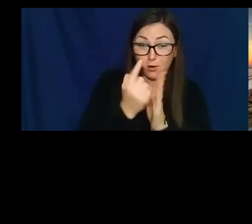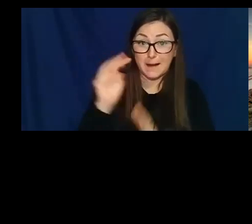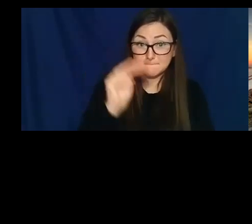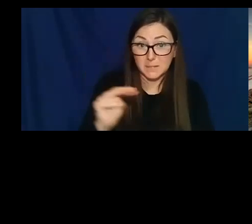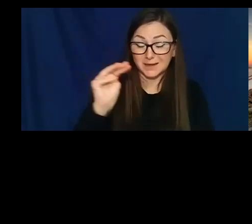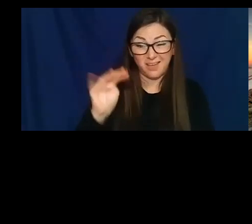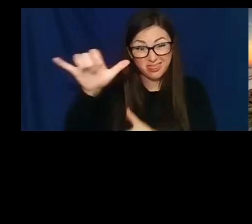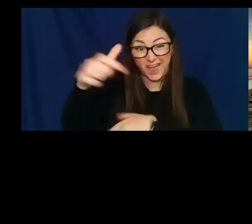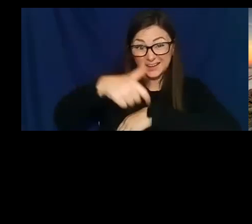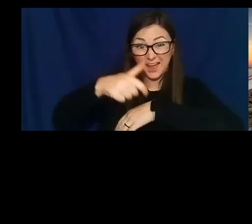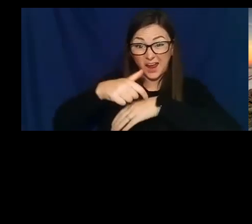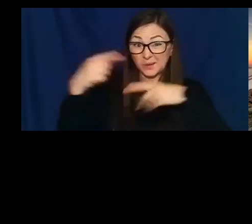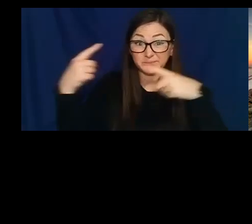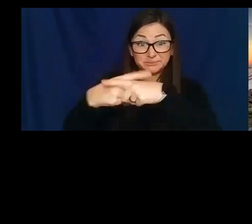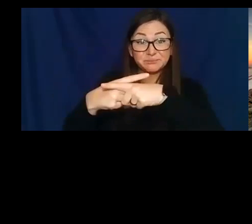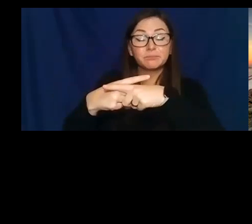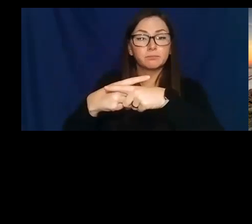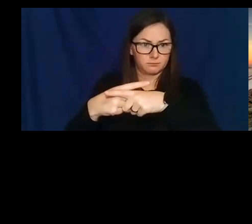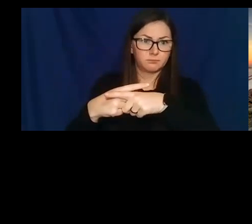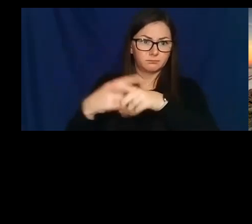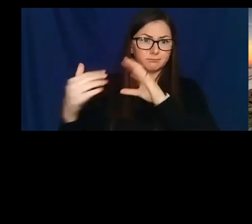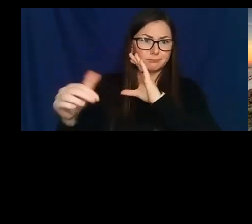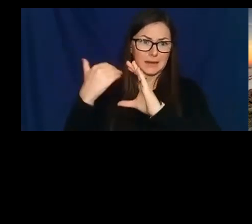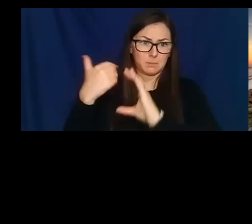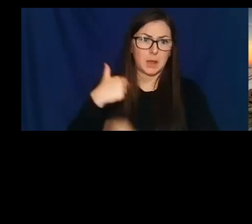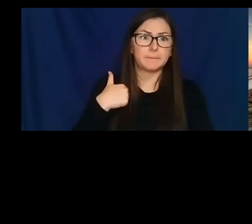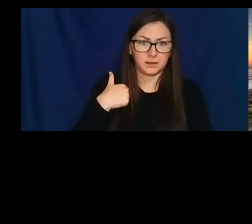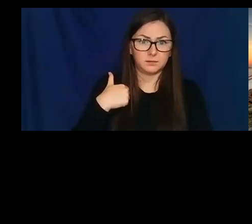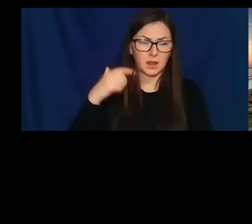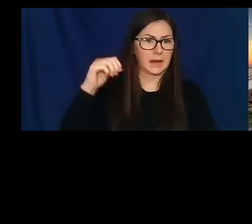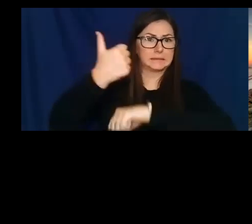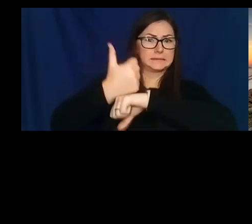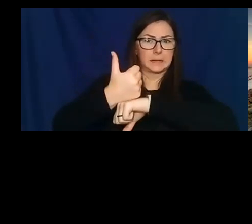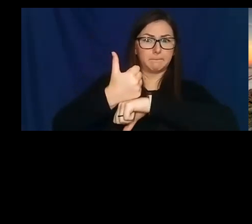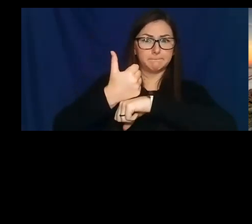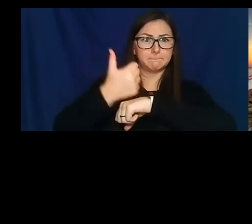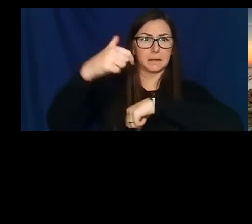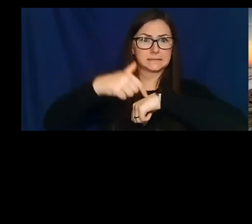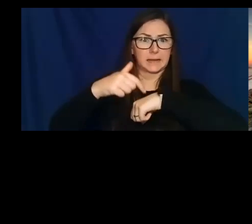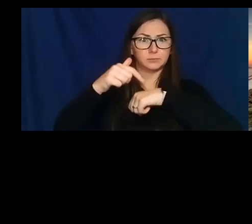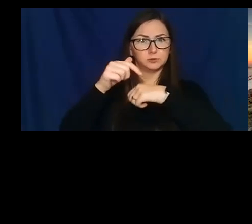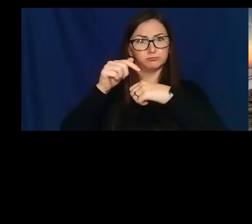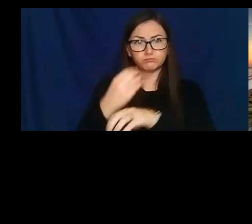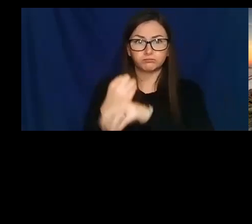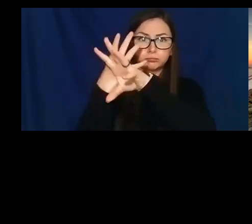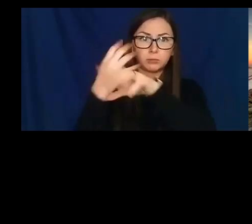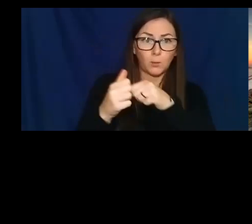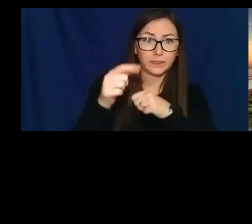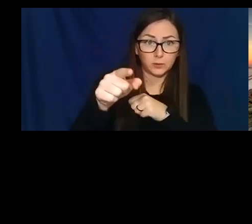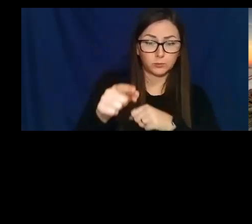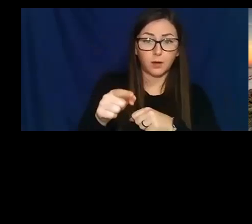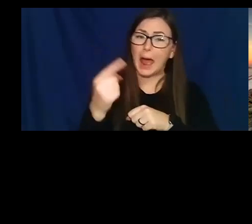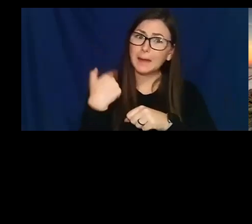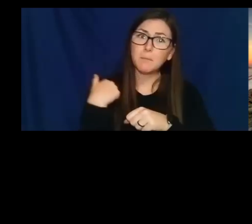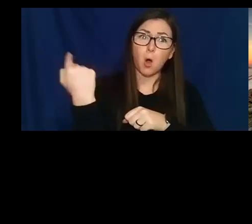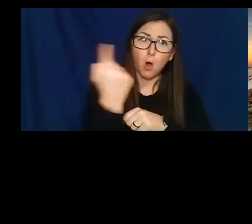work, message me and I will make arrangements for an alternative time. So I'm always available. I